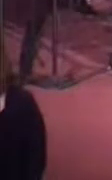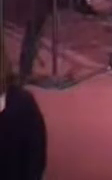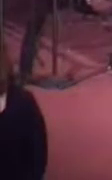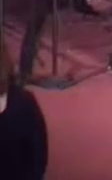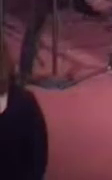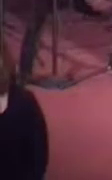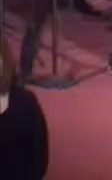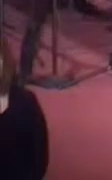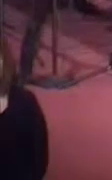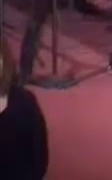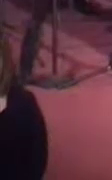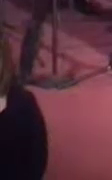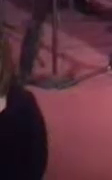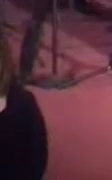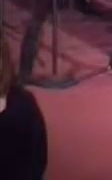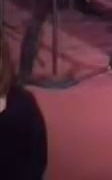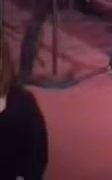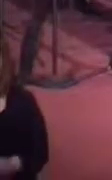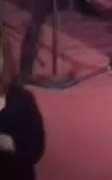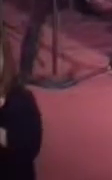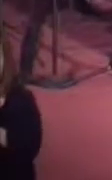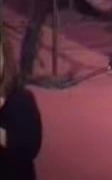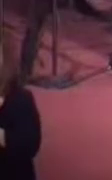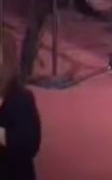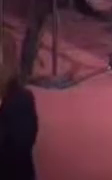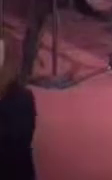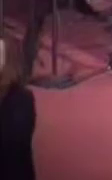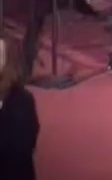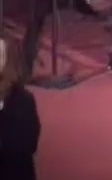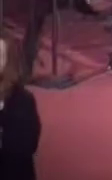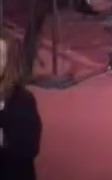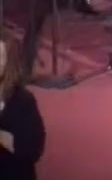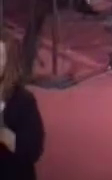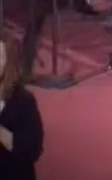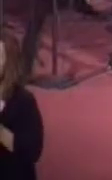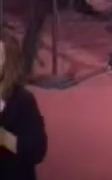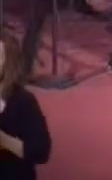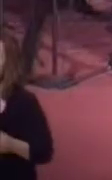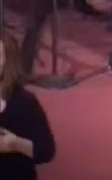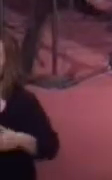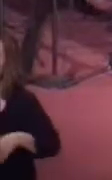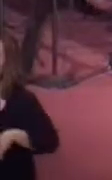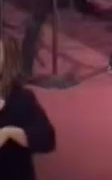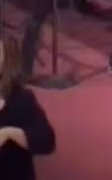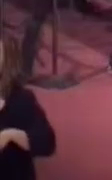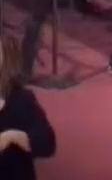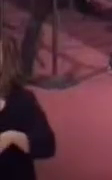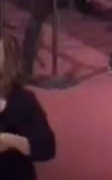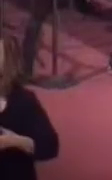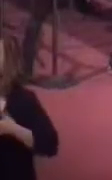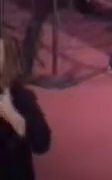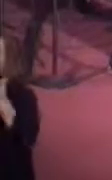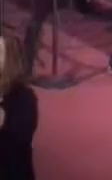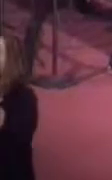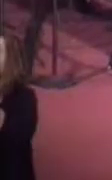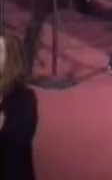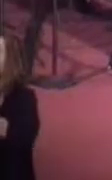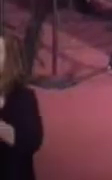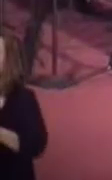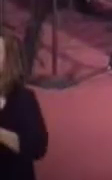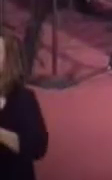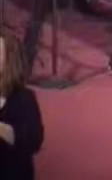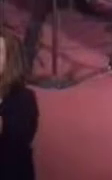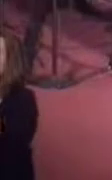This is a prayer of petition. To have a petition means to throw yourself up on the grace of God, asking for his